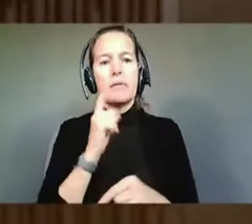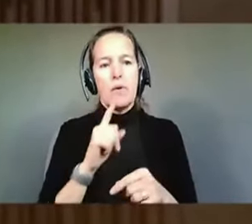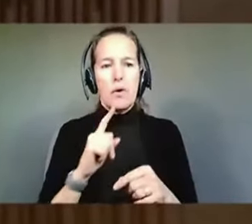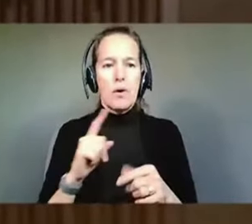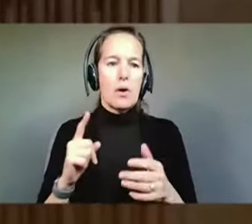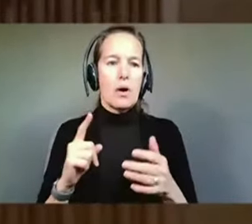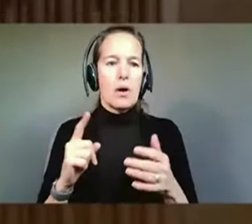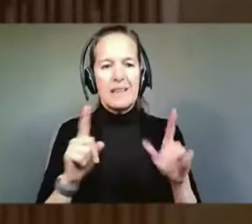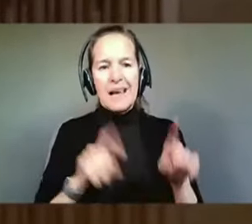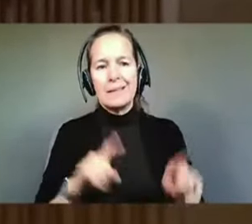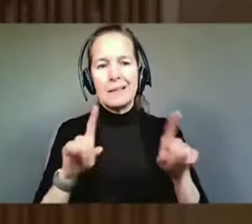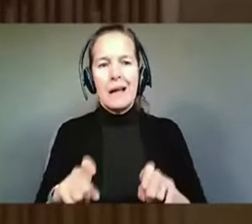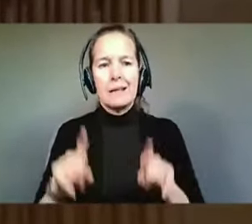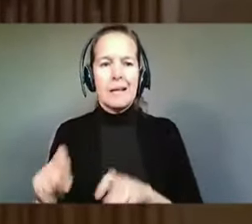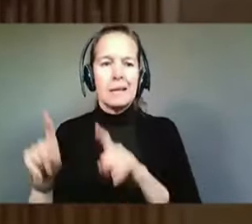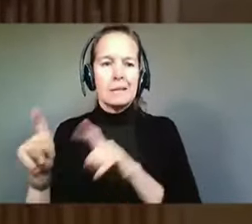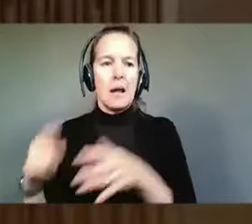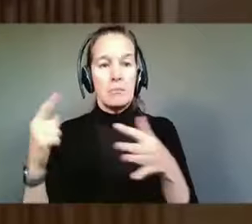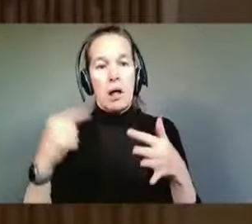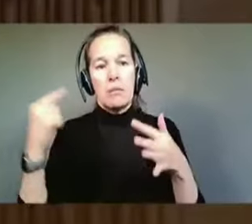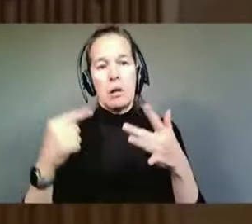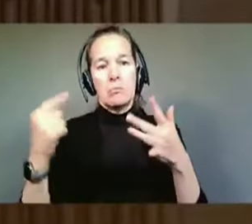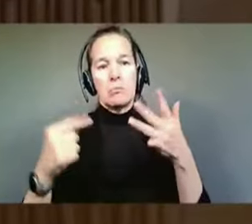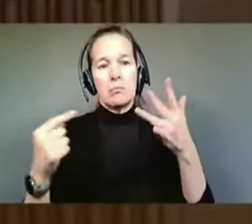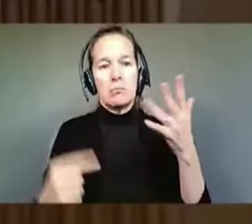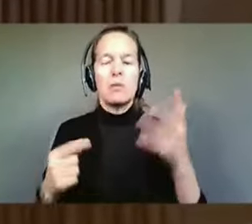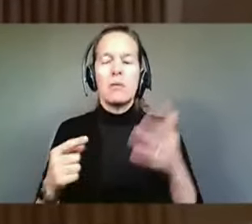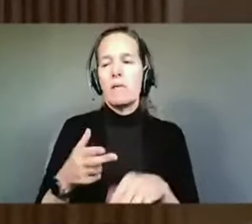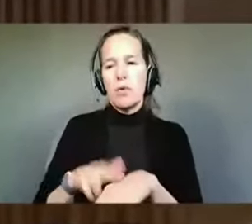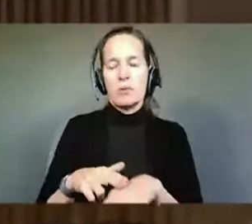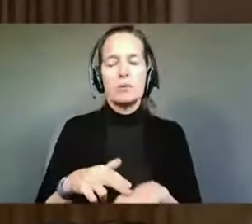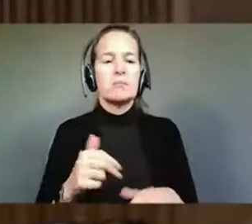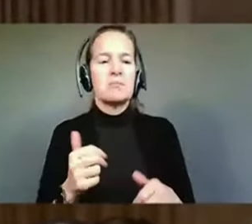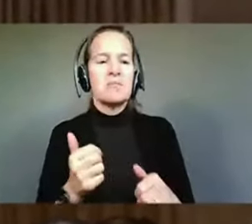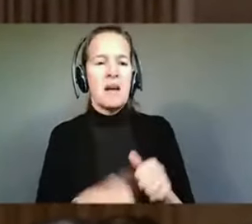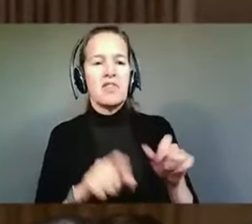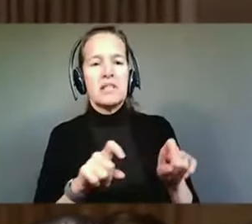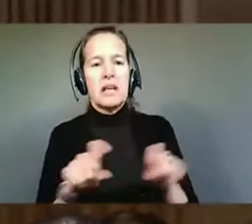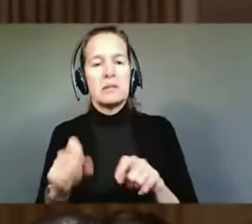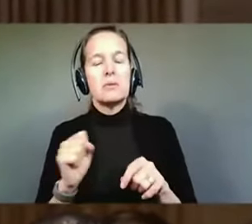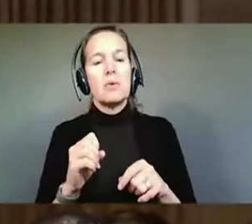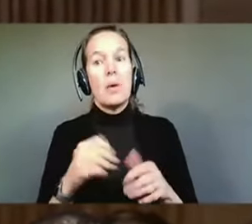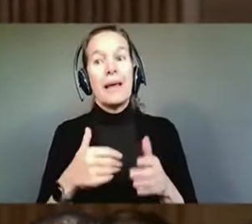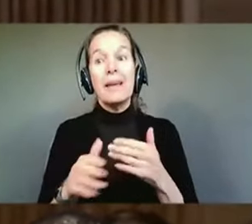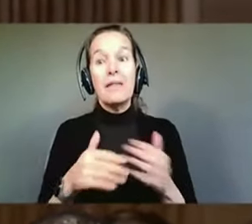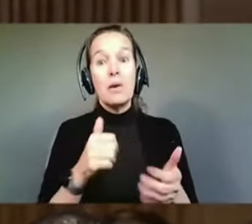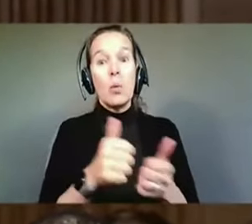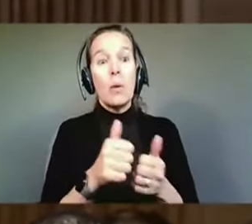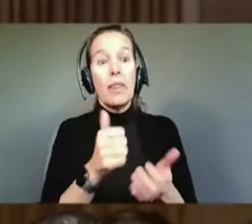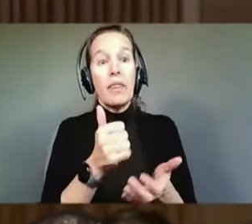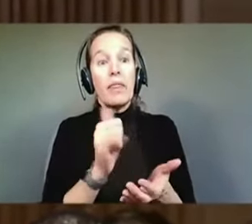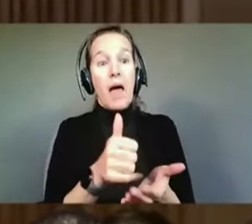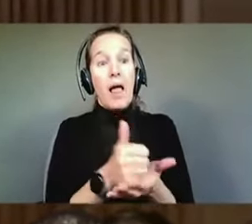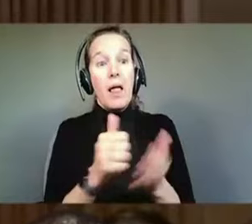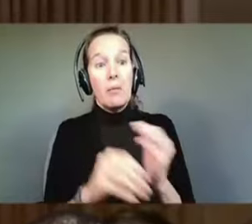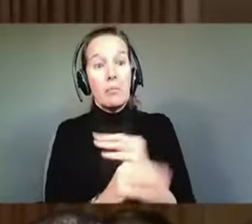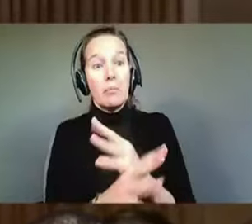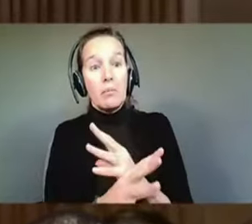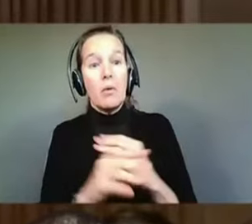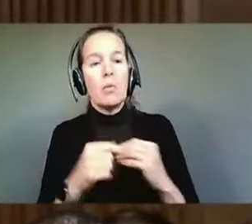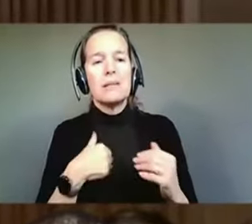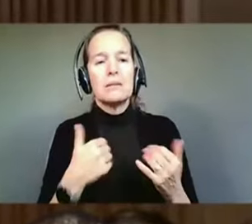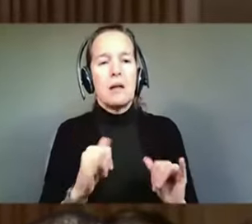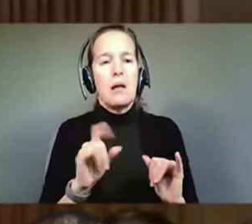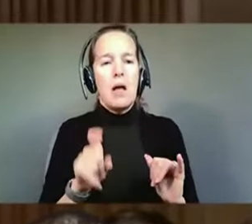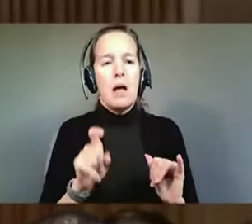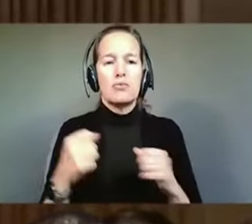the testing always had to be done at the hospital. So even with that help of the telemedicine, we still had to travel quite a bit. Let me